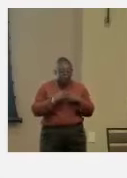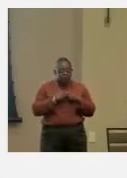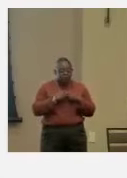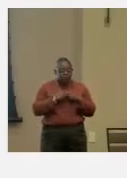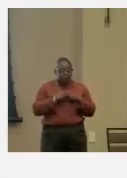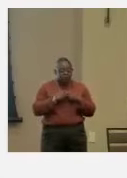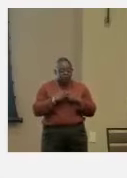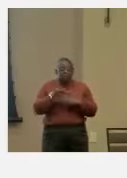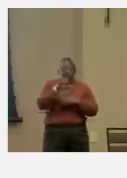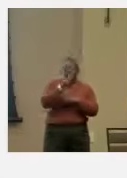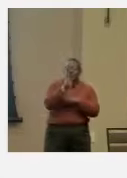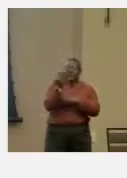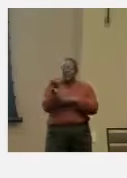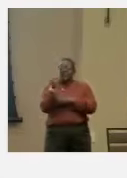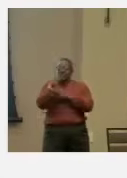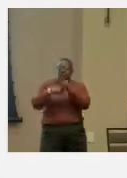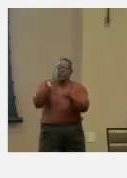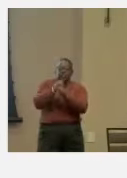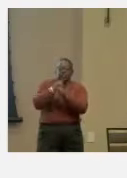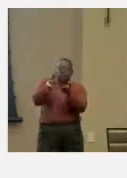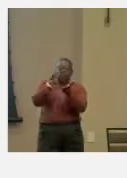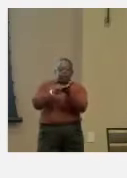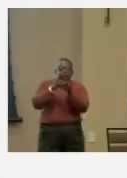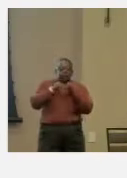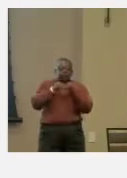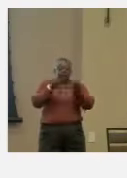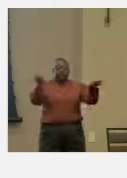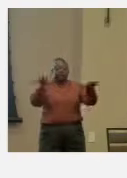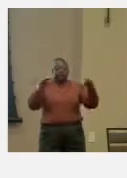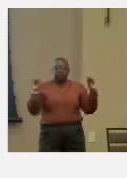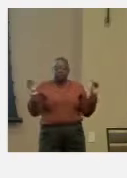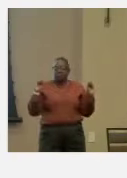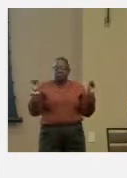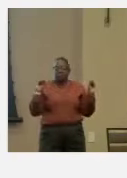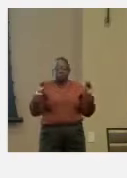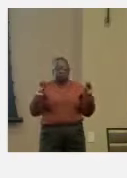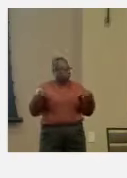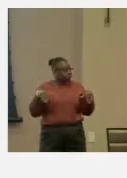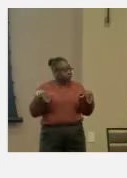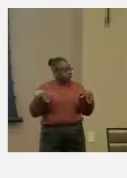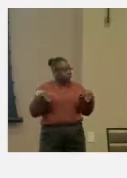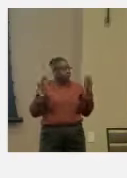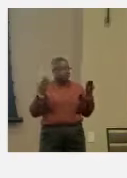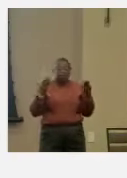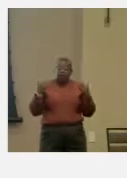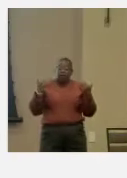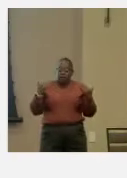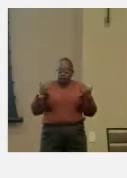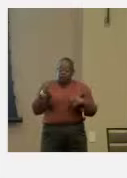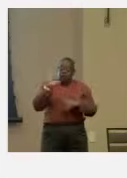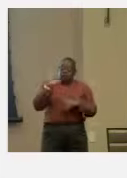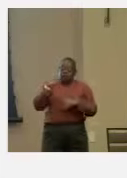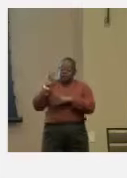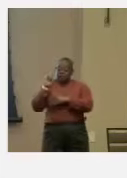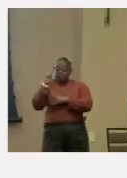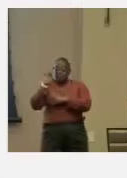about 10, 15 years after this paper was published, nothing was done. But all of a sudden in the last 5, 7,